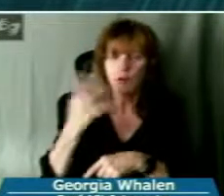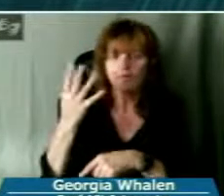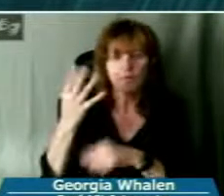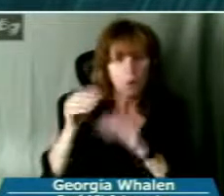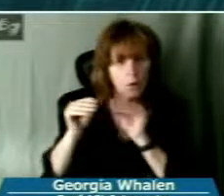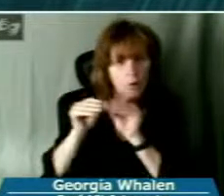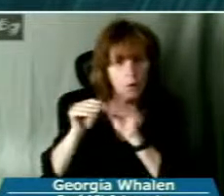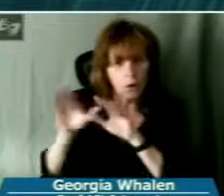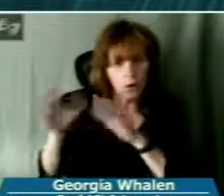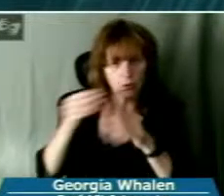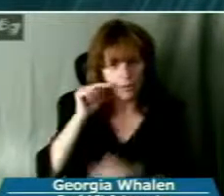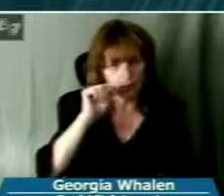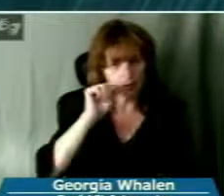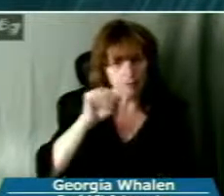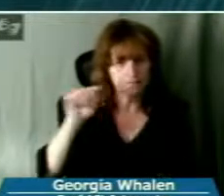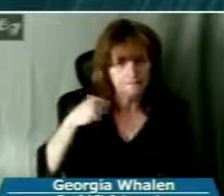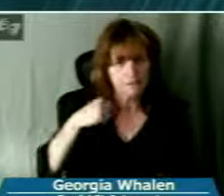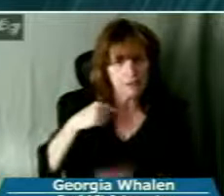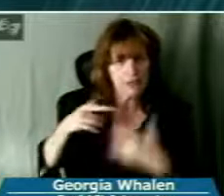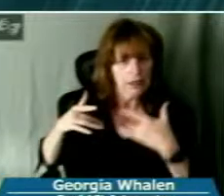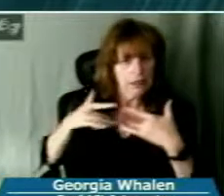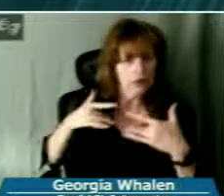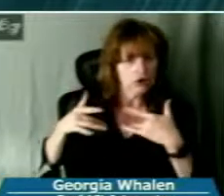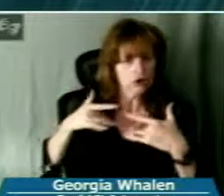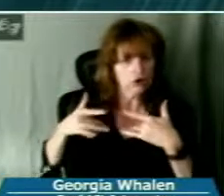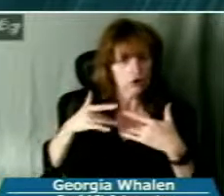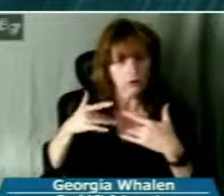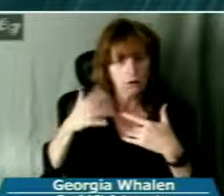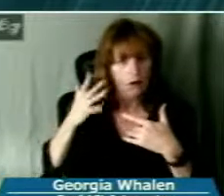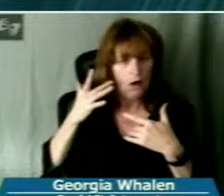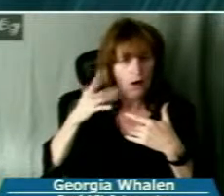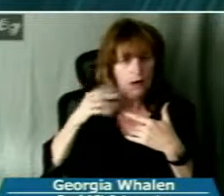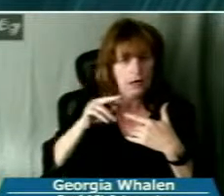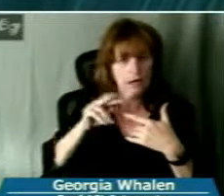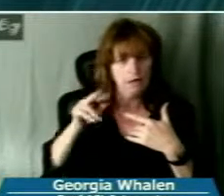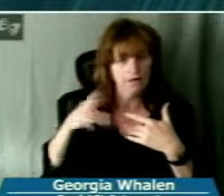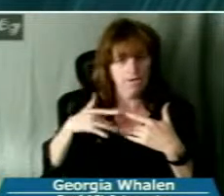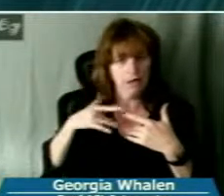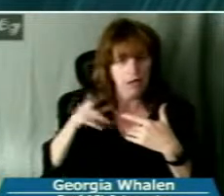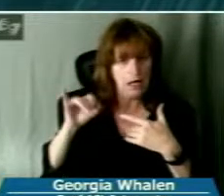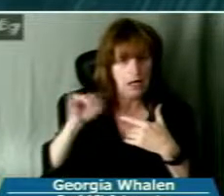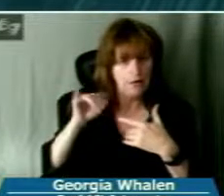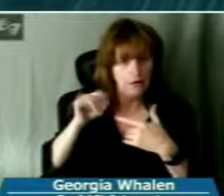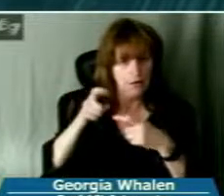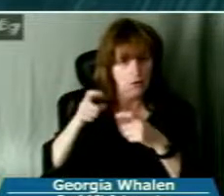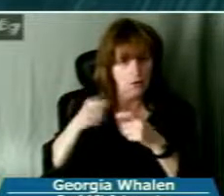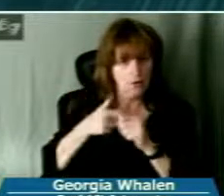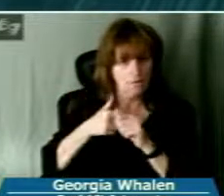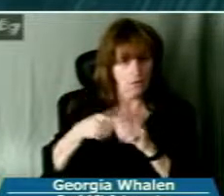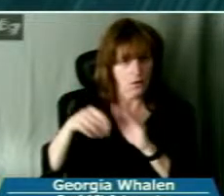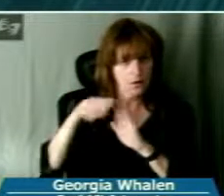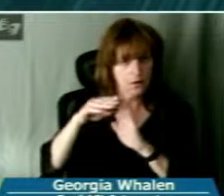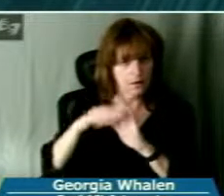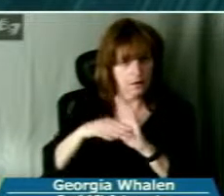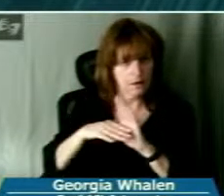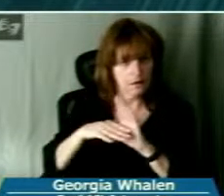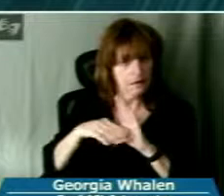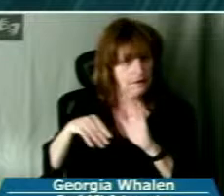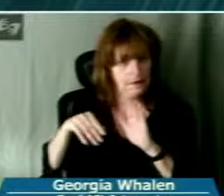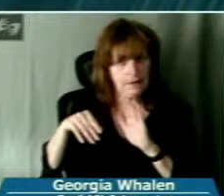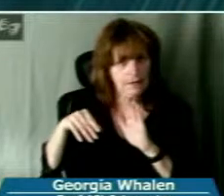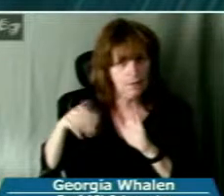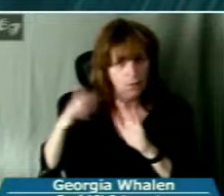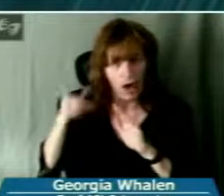to concerns around primarily infection prevention and control, issues around screening, those sorts of things. And so again, we want to make